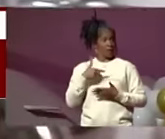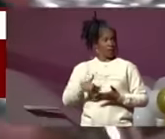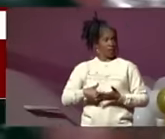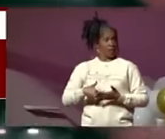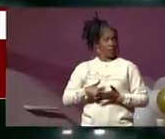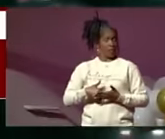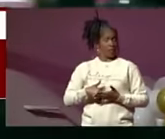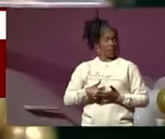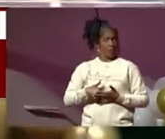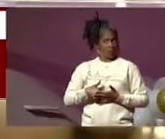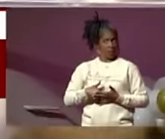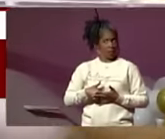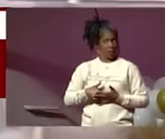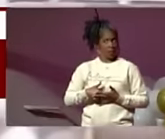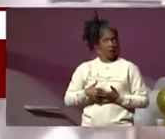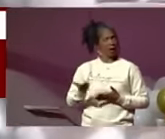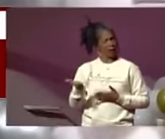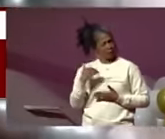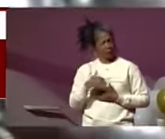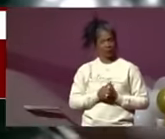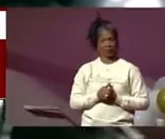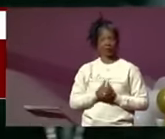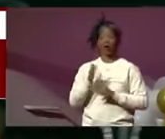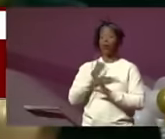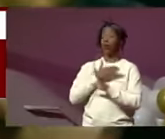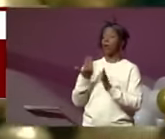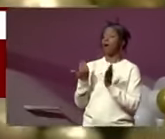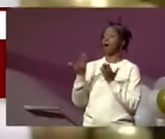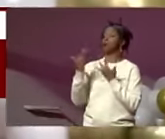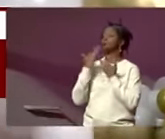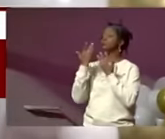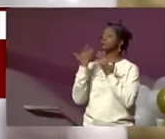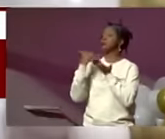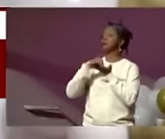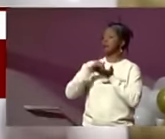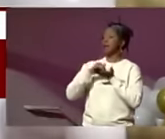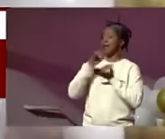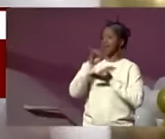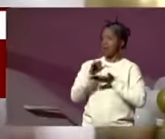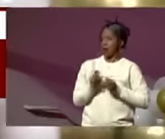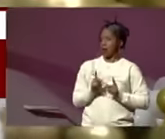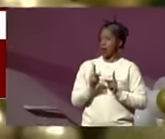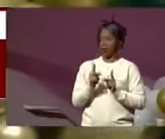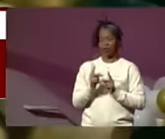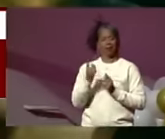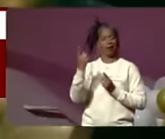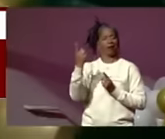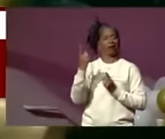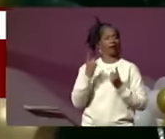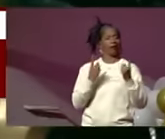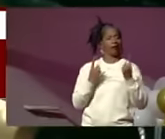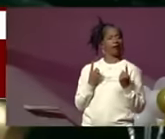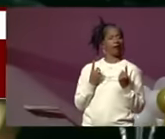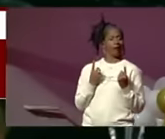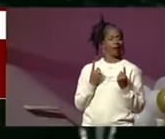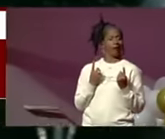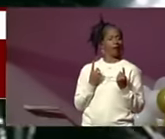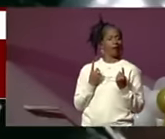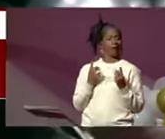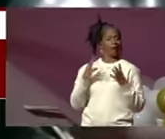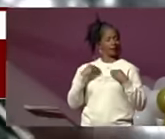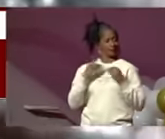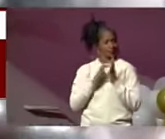choir's going to sing that one more time. And while they're singing, that's your cue. Step out of the aisle you're in. Come on down